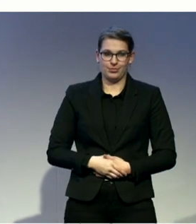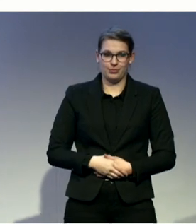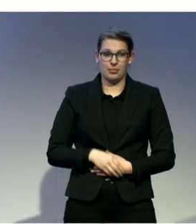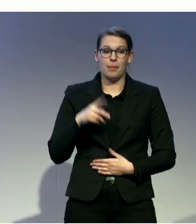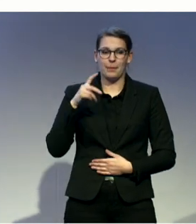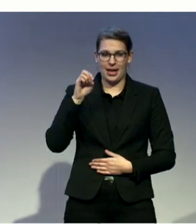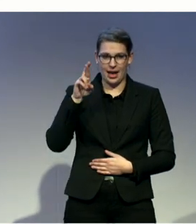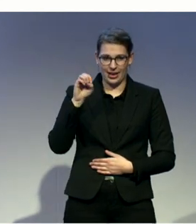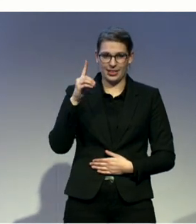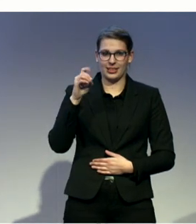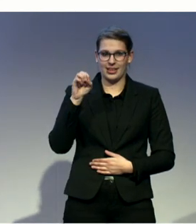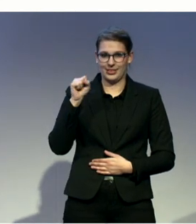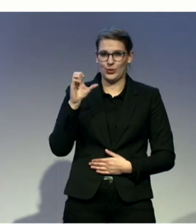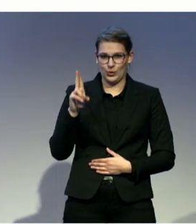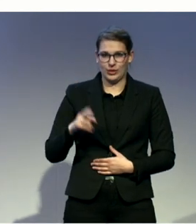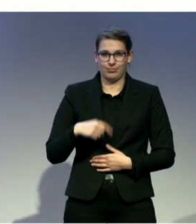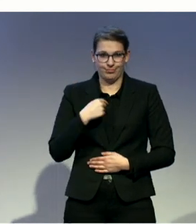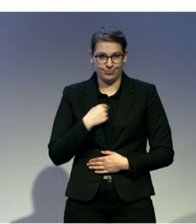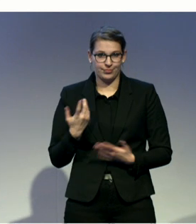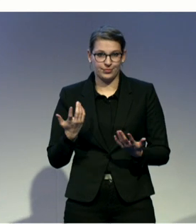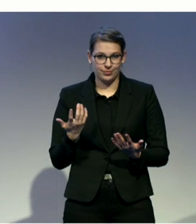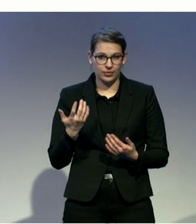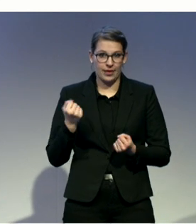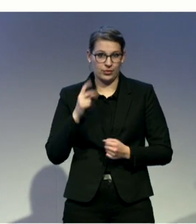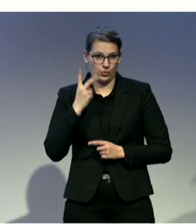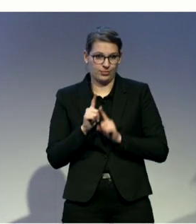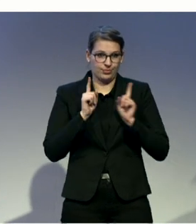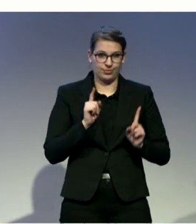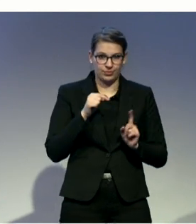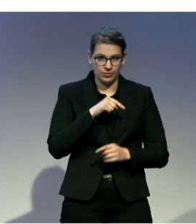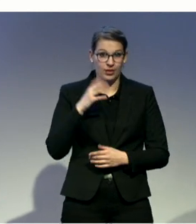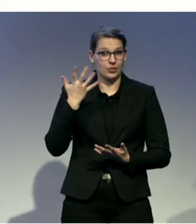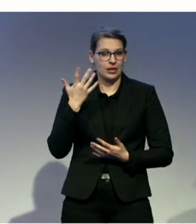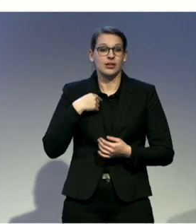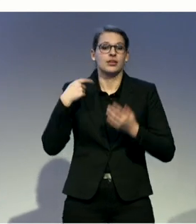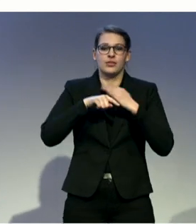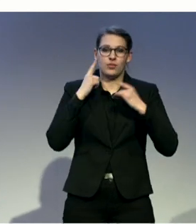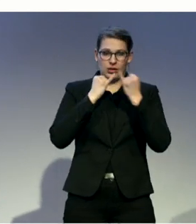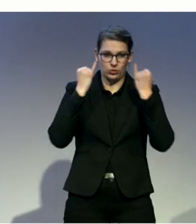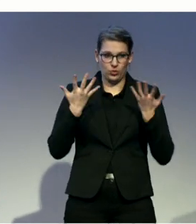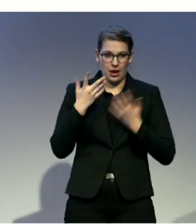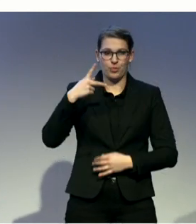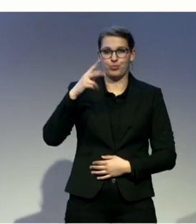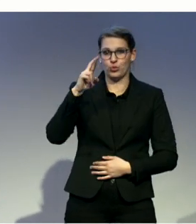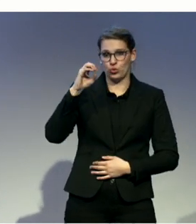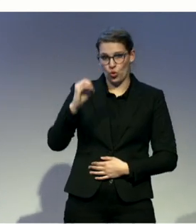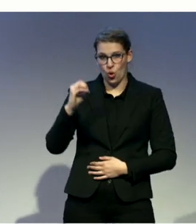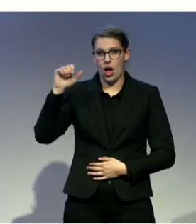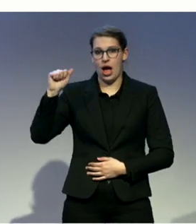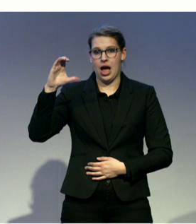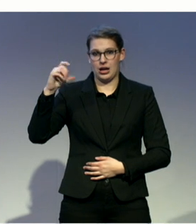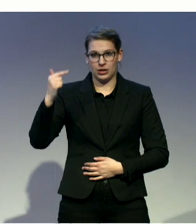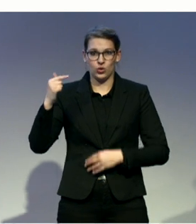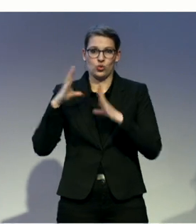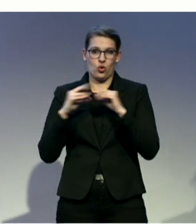Support. I like to say in some very few words that PROACT Support is a Romanian NGO who is